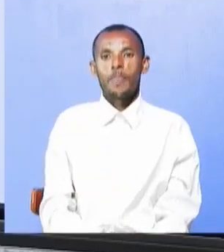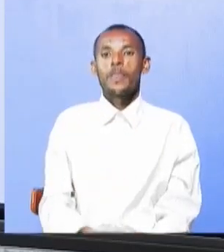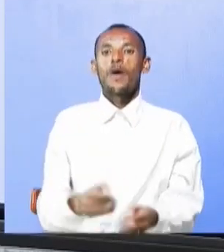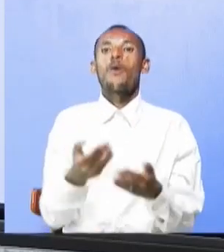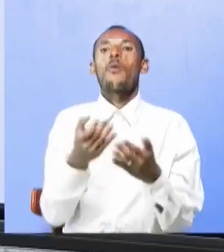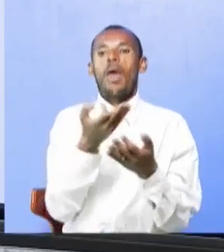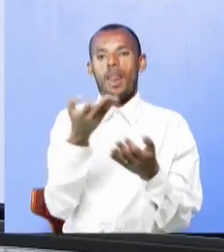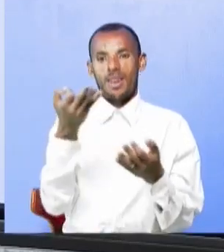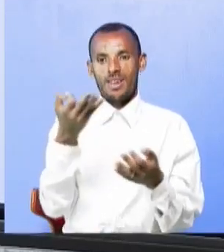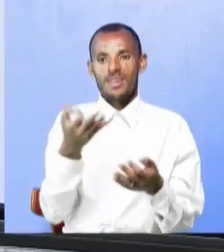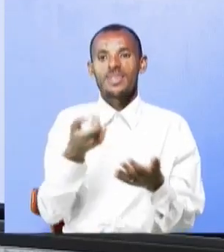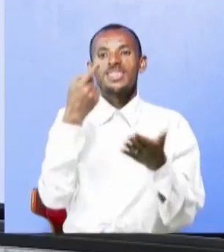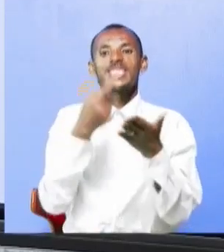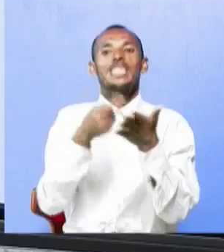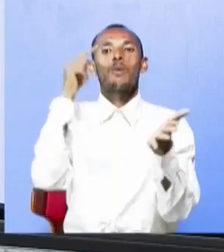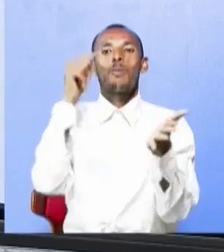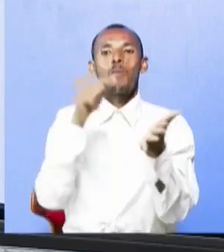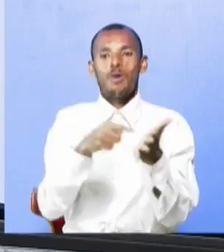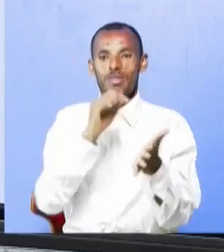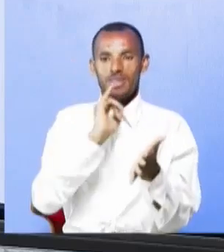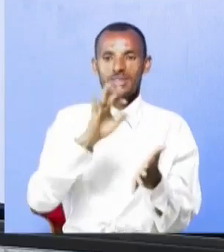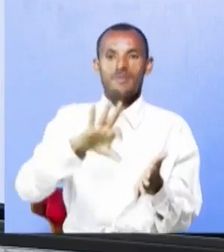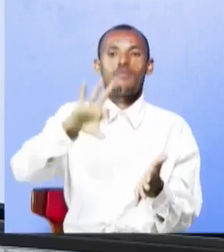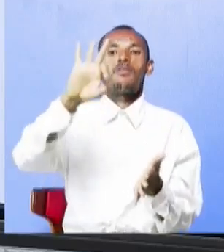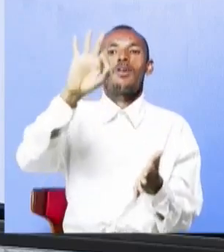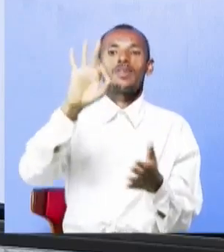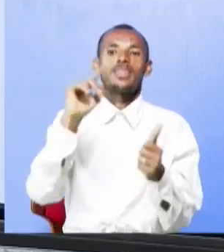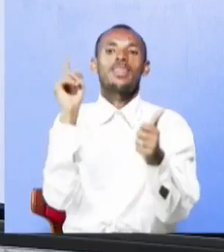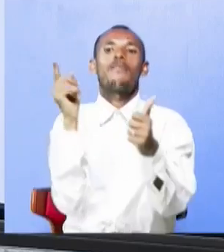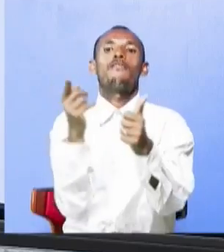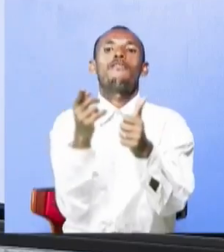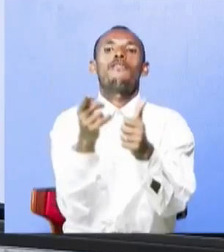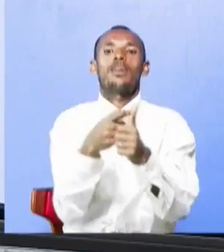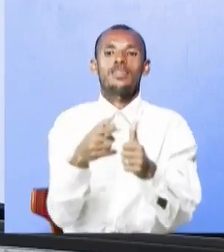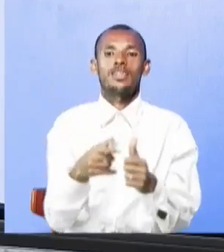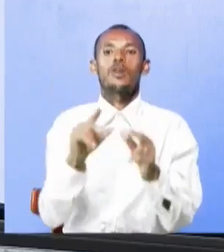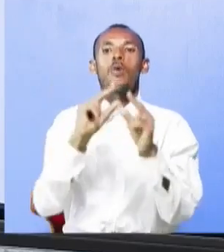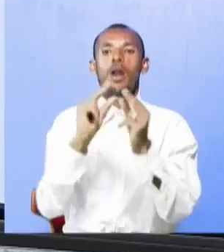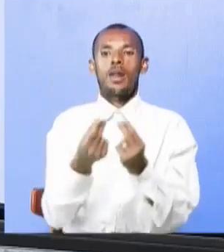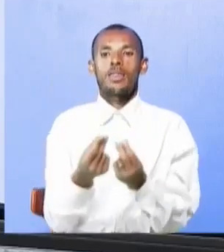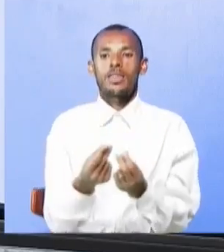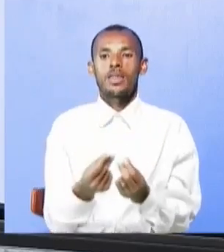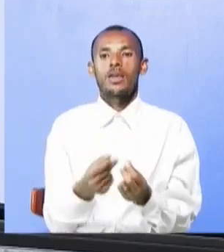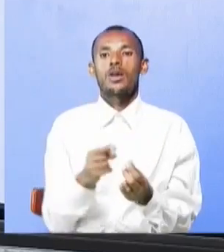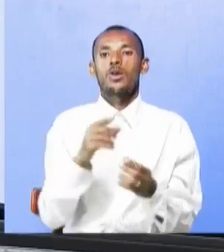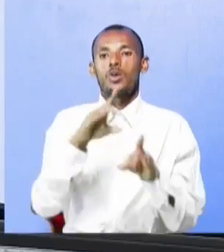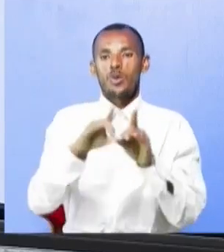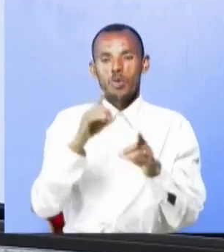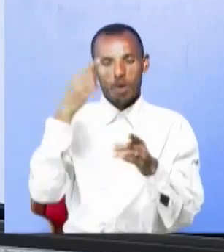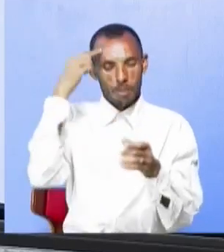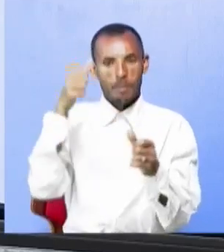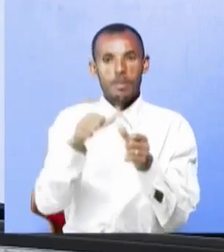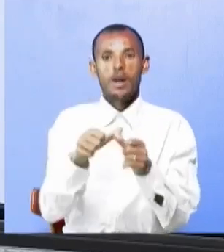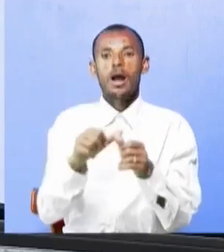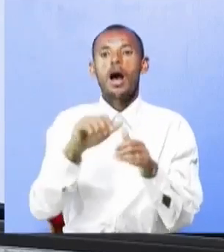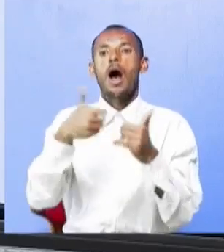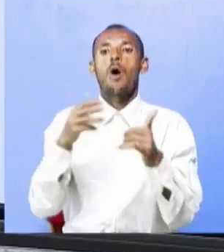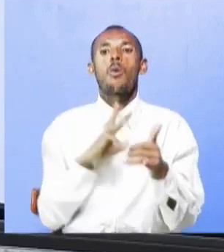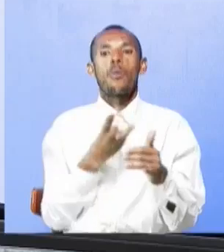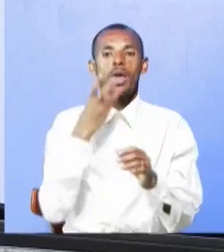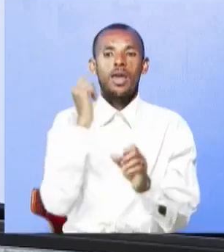Well, this point is found in the first quadrant. Do you remember how we did this